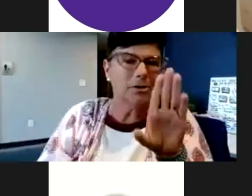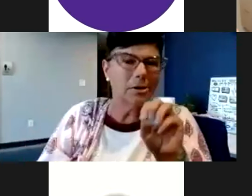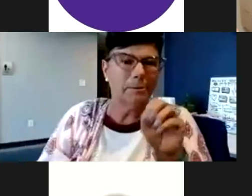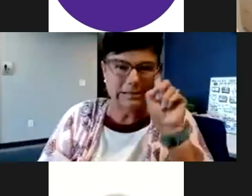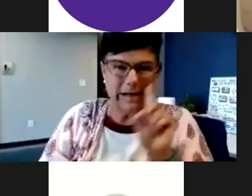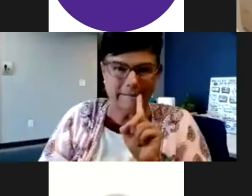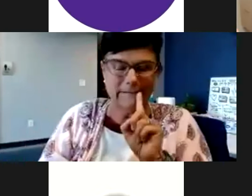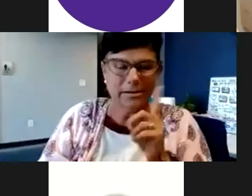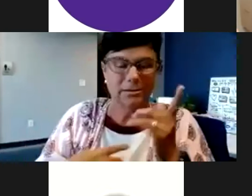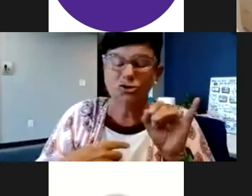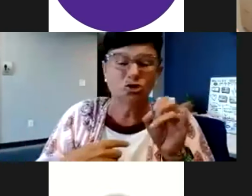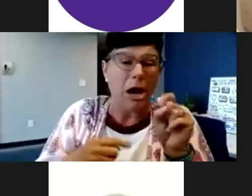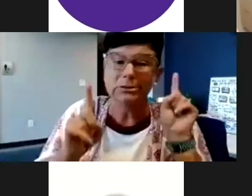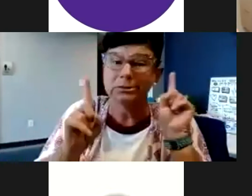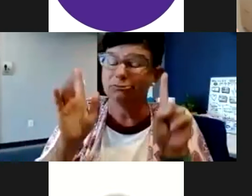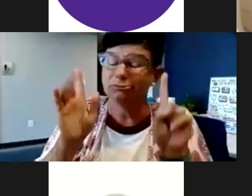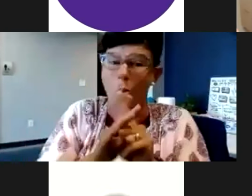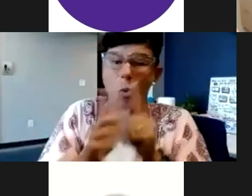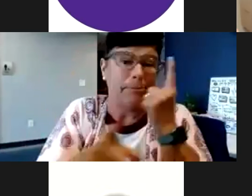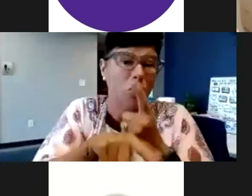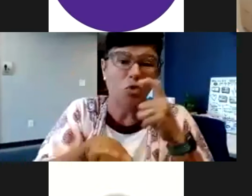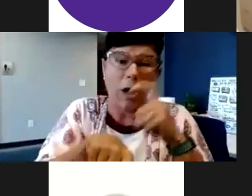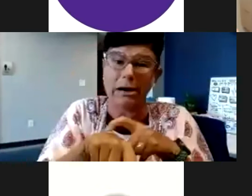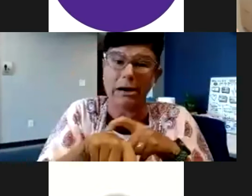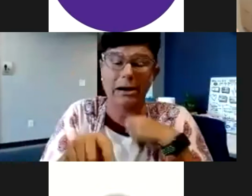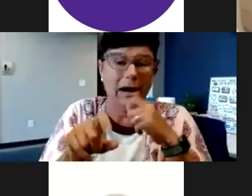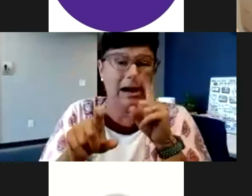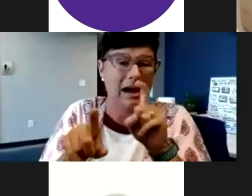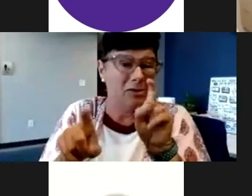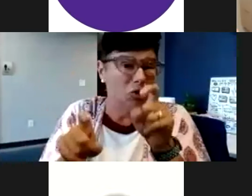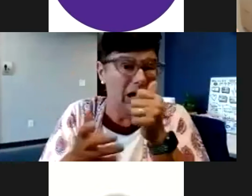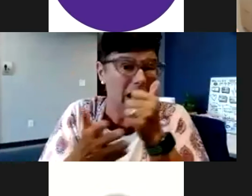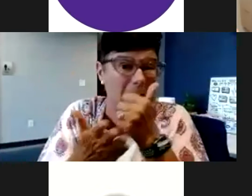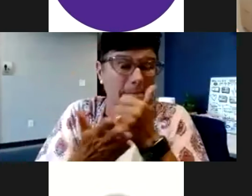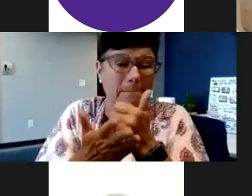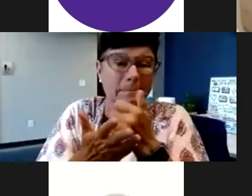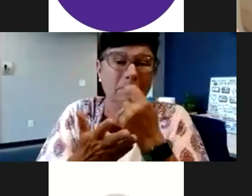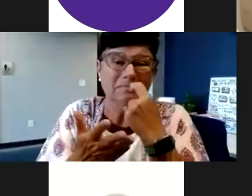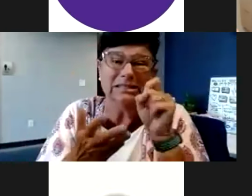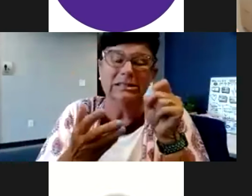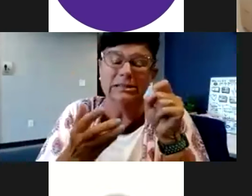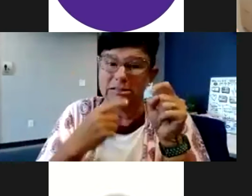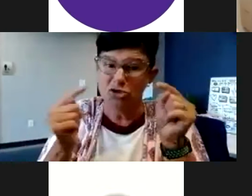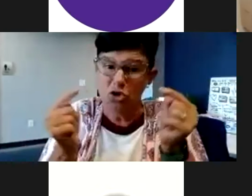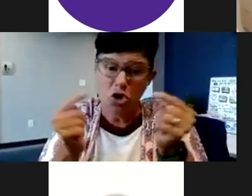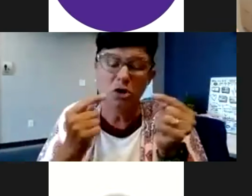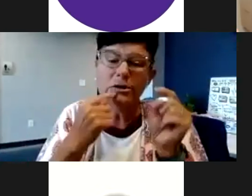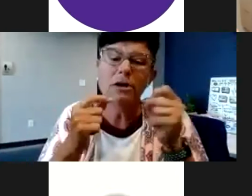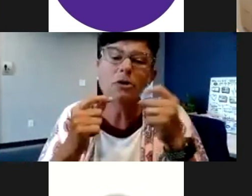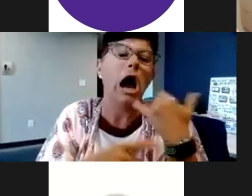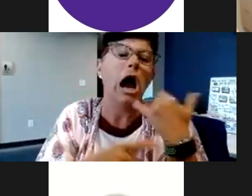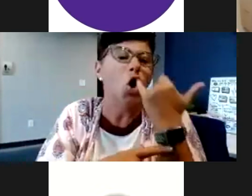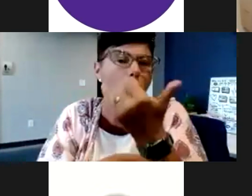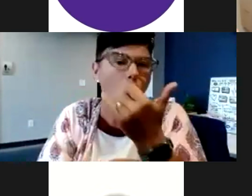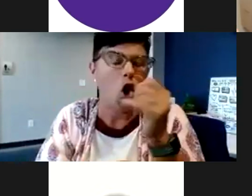back seat, who happened to be deaf. It just happened one time, and just went to see